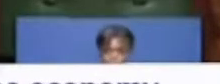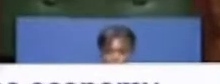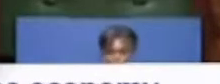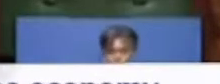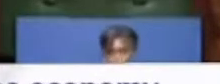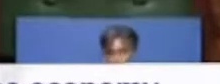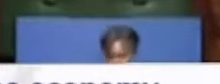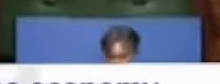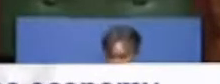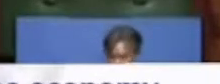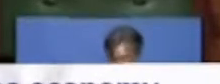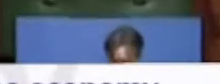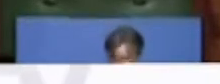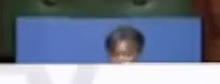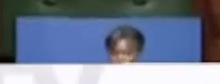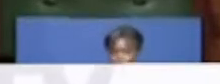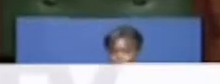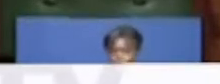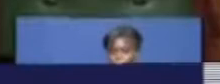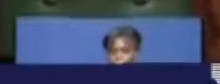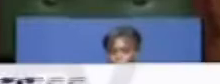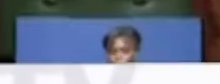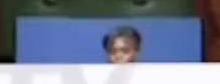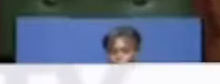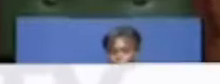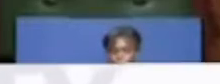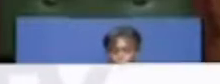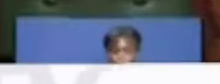Constitution to a vote.